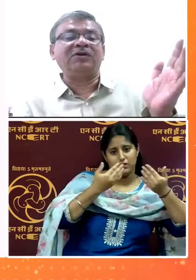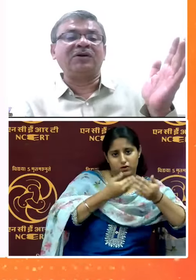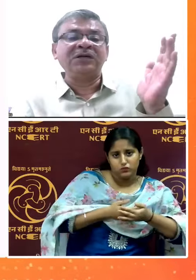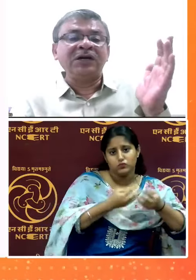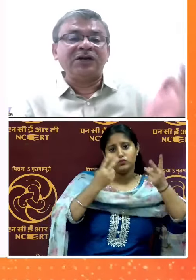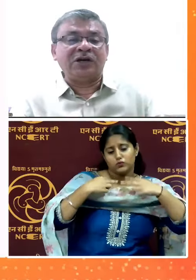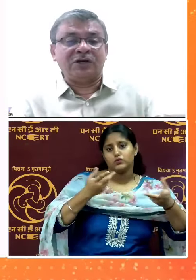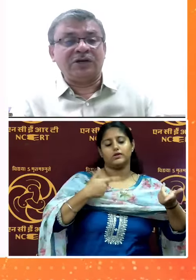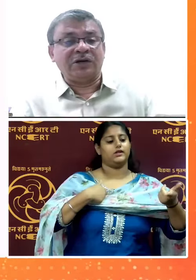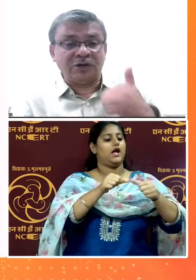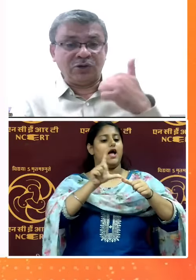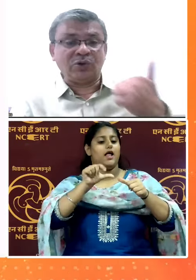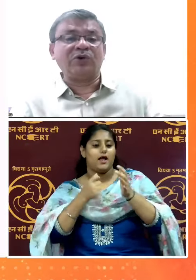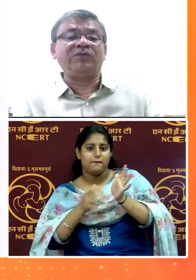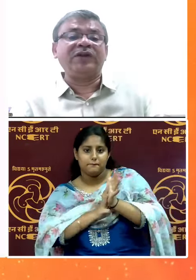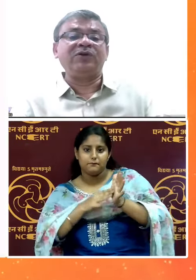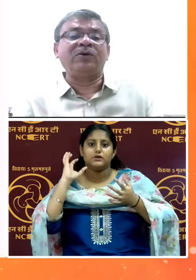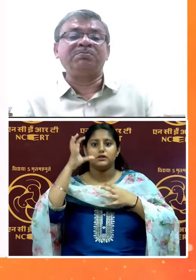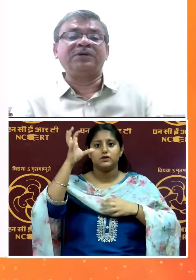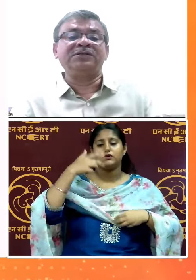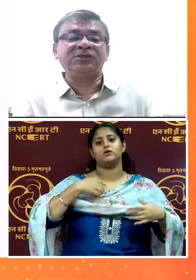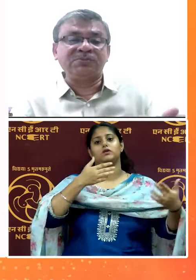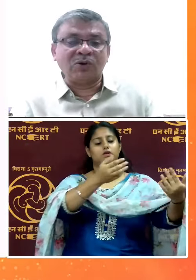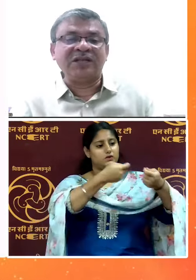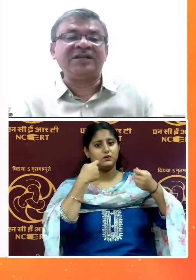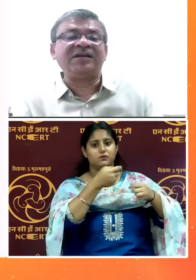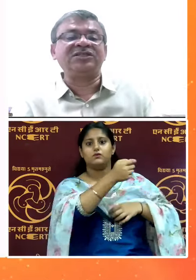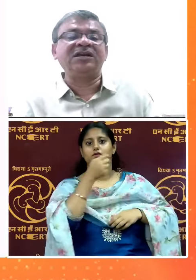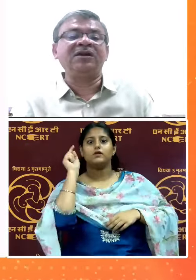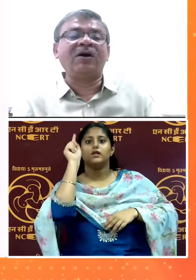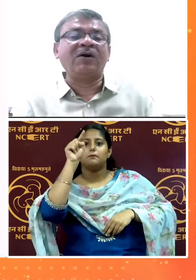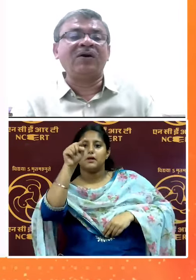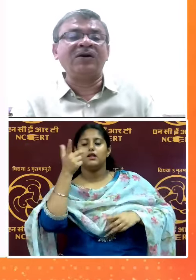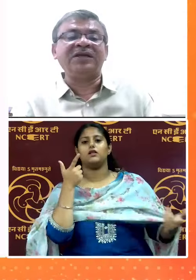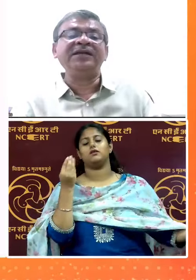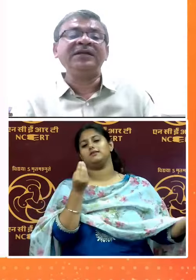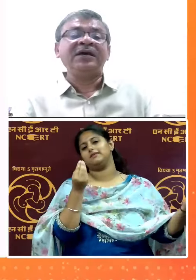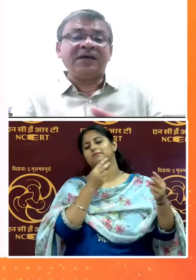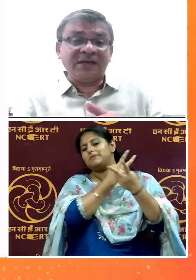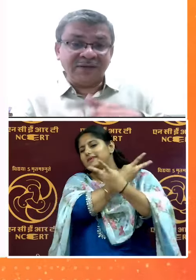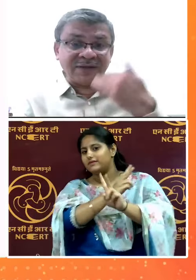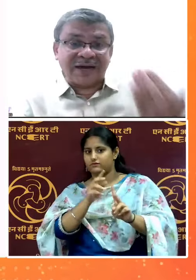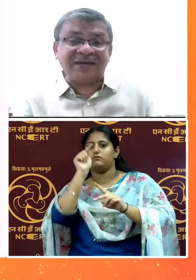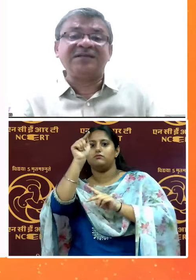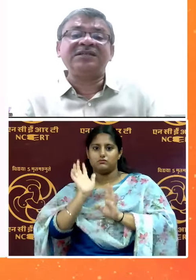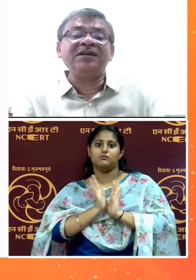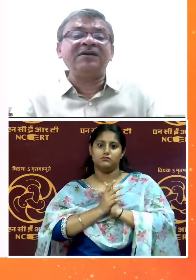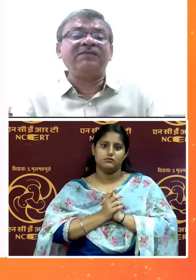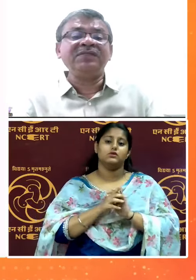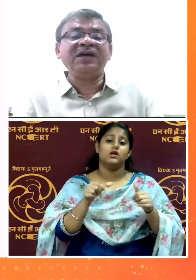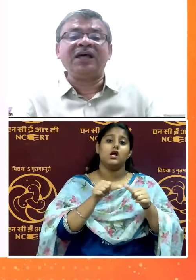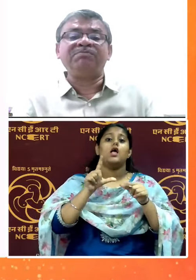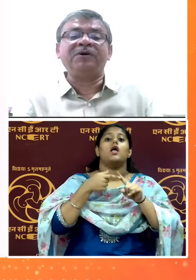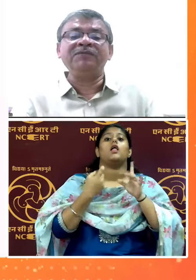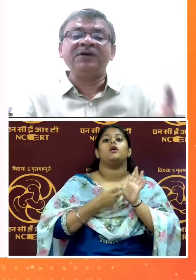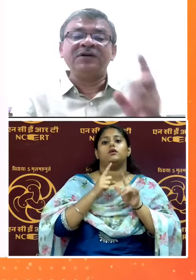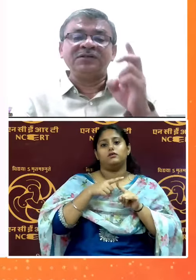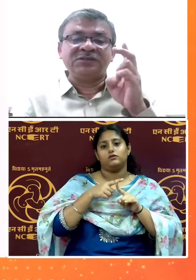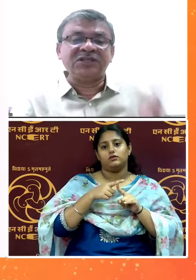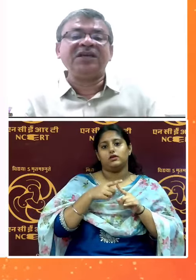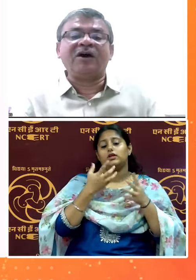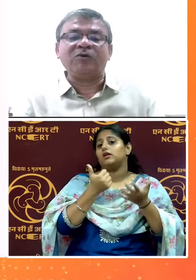alarm clock, the door or window open, smoke detection, all that is alerted with the help